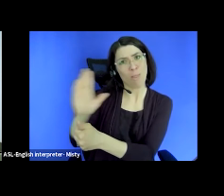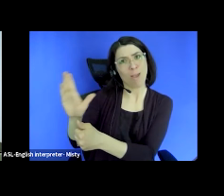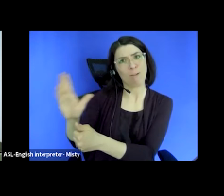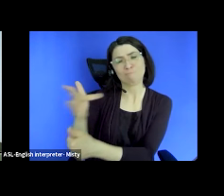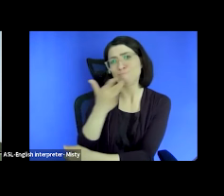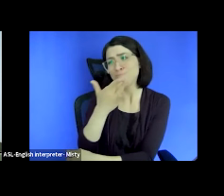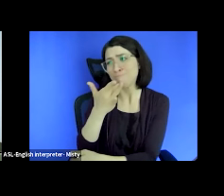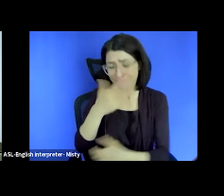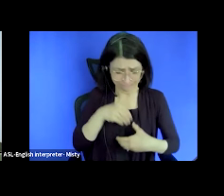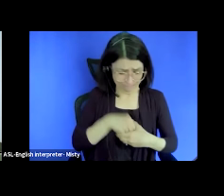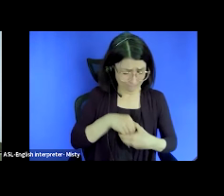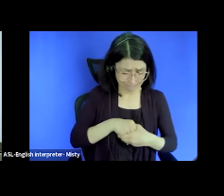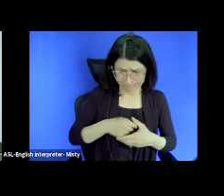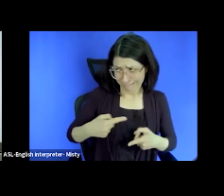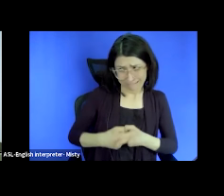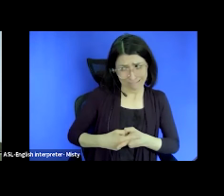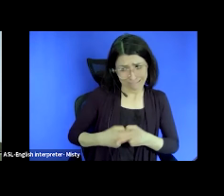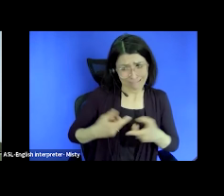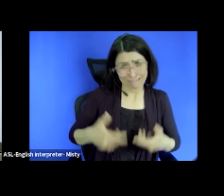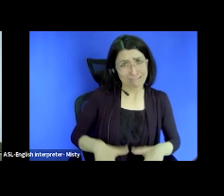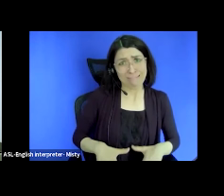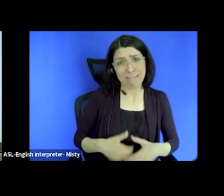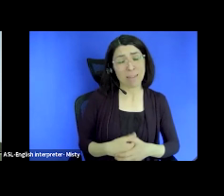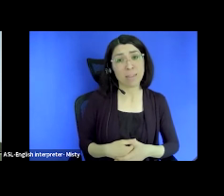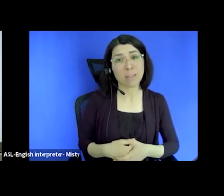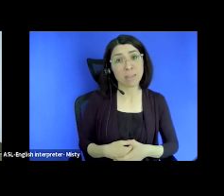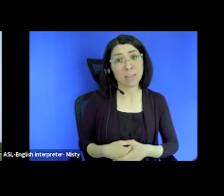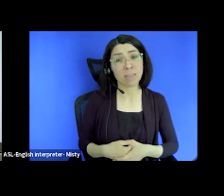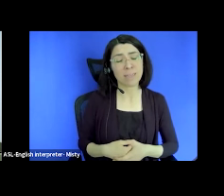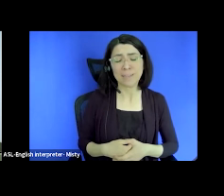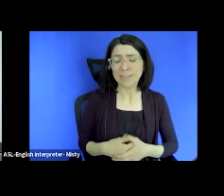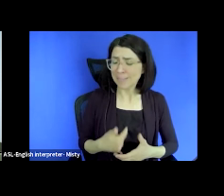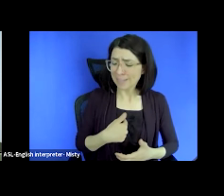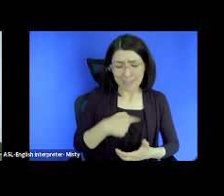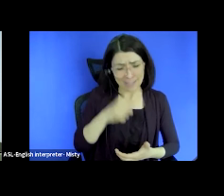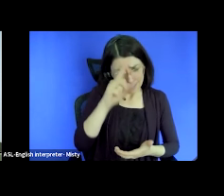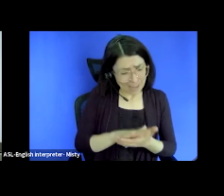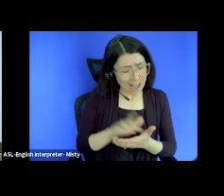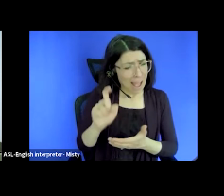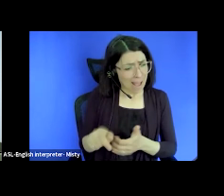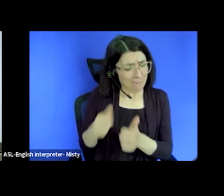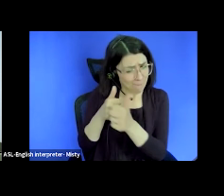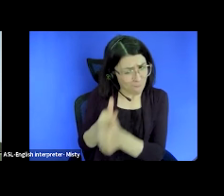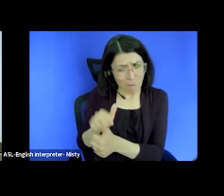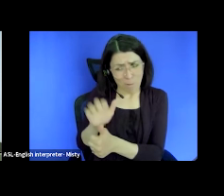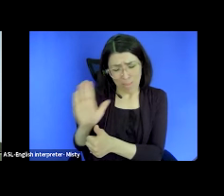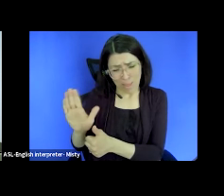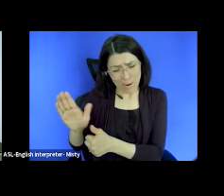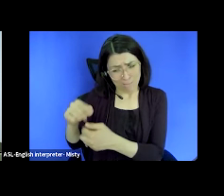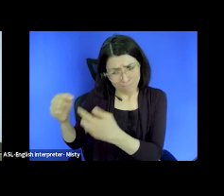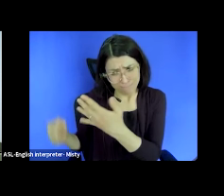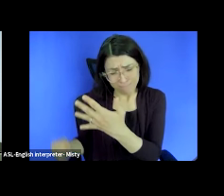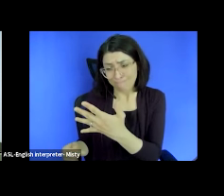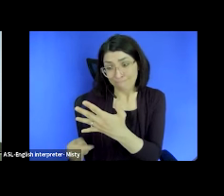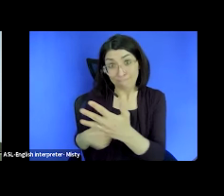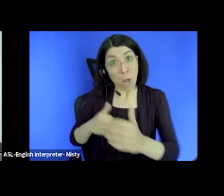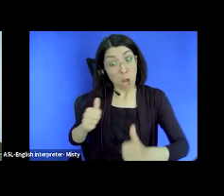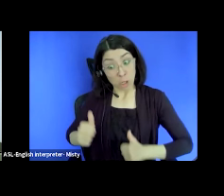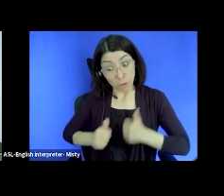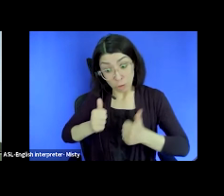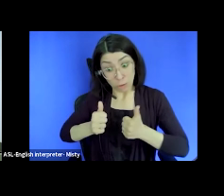opposite of what they really want to do. They believe it so much that they have never considered trying to assert themselves. They've completed some thought diaries